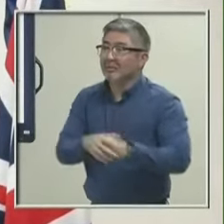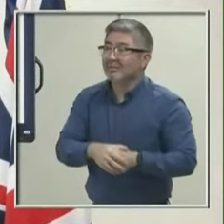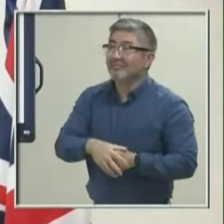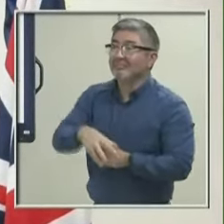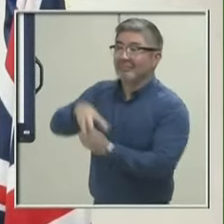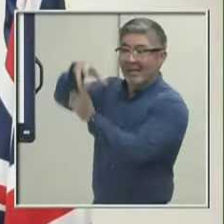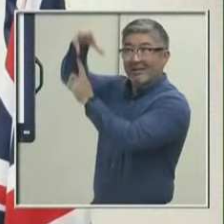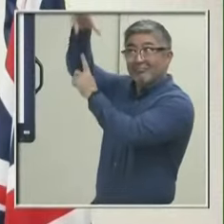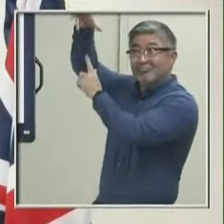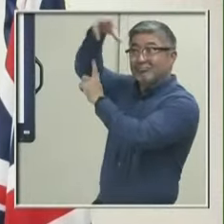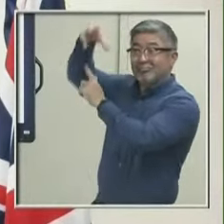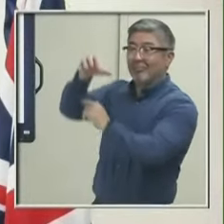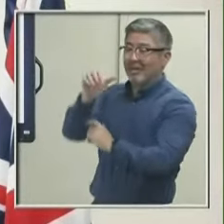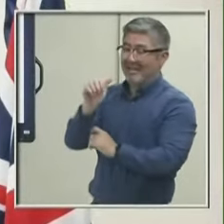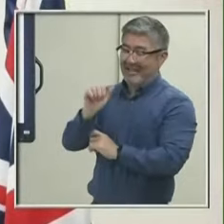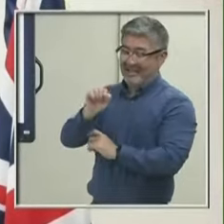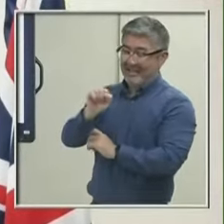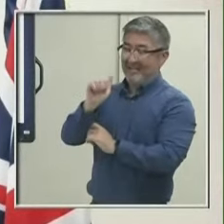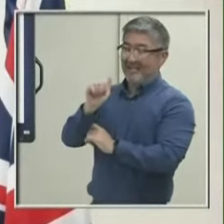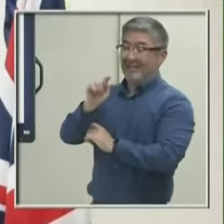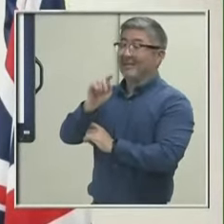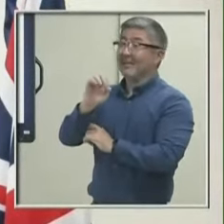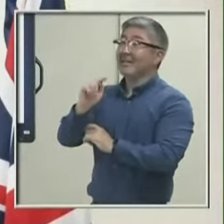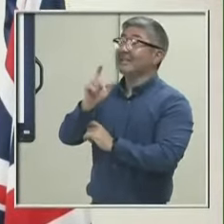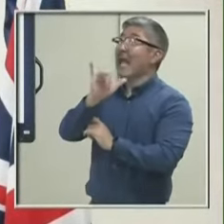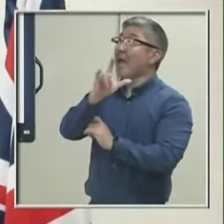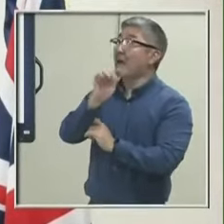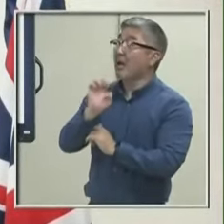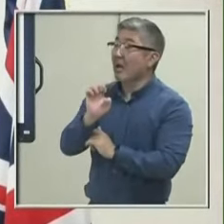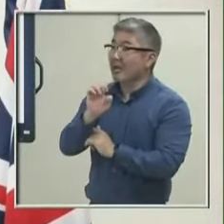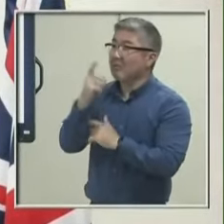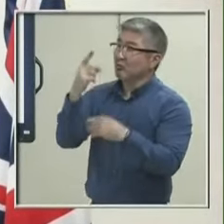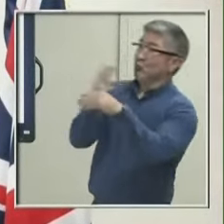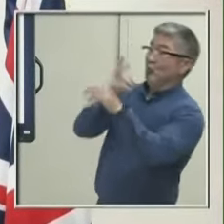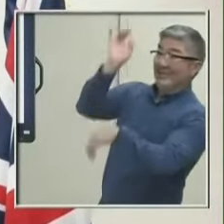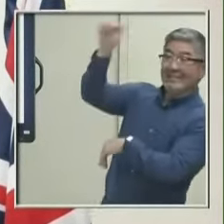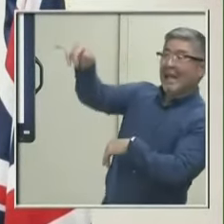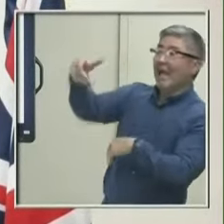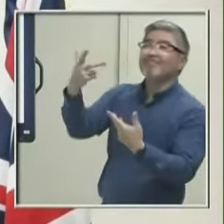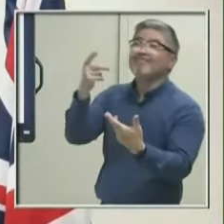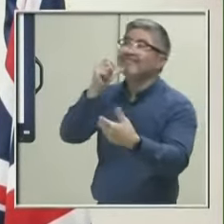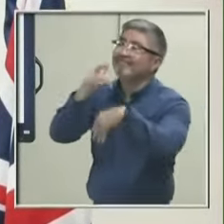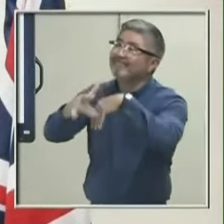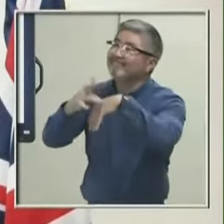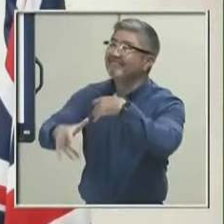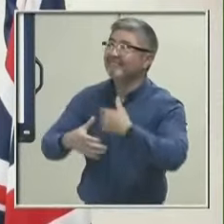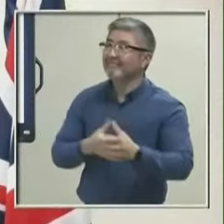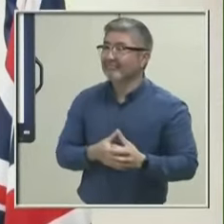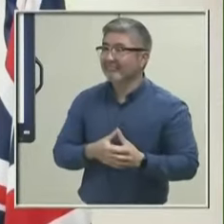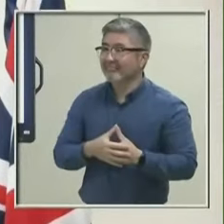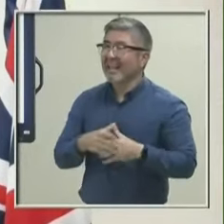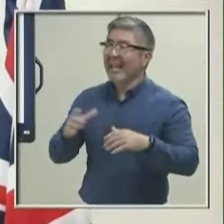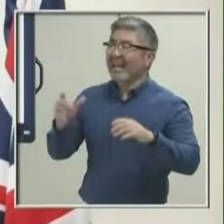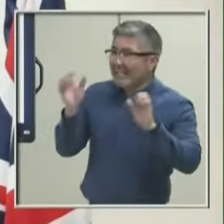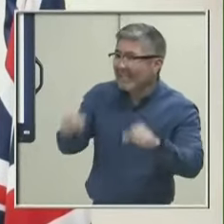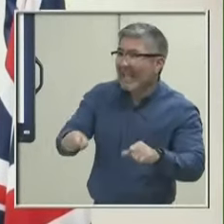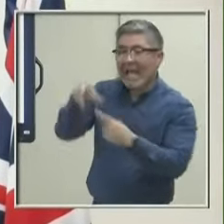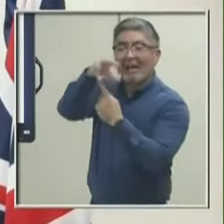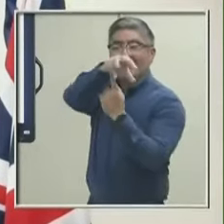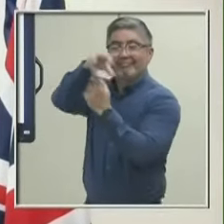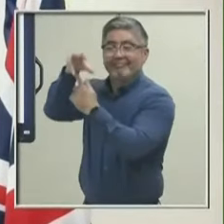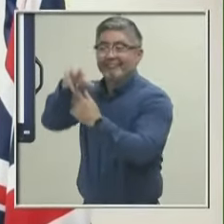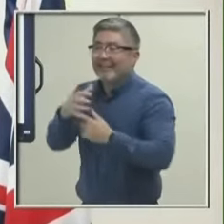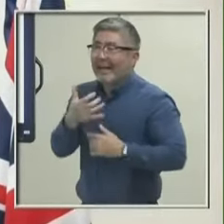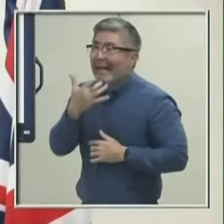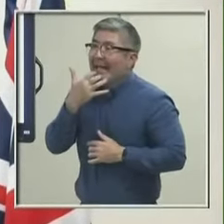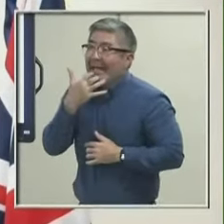this particular area. So whereas in some other investigations you might see satellite thermal image of how the fire